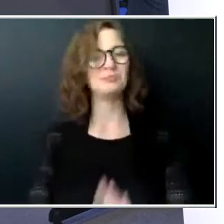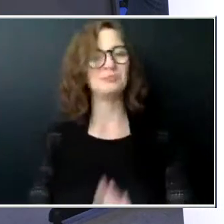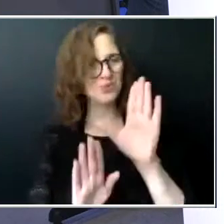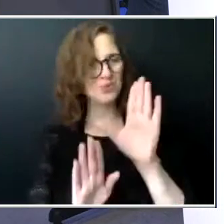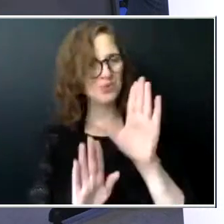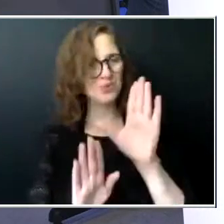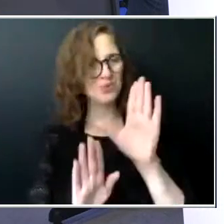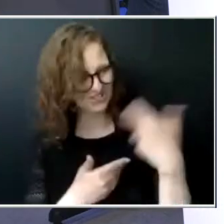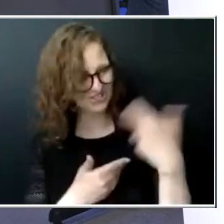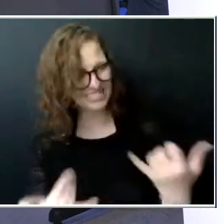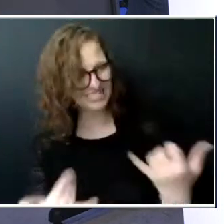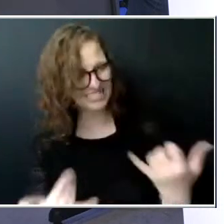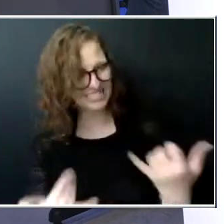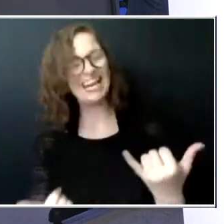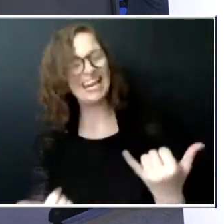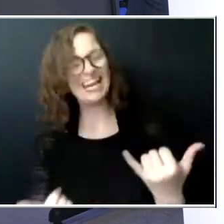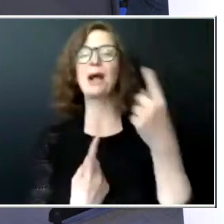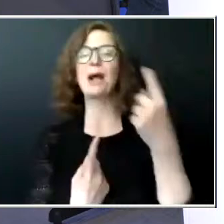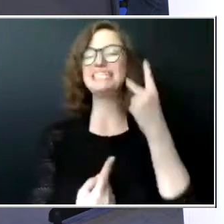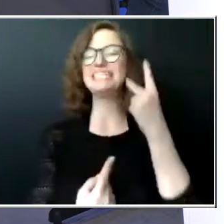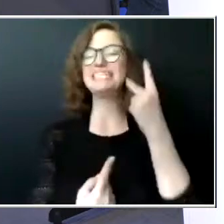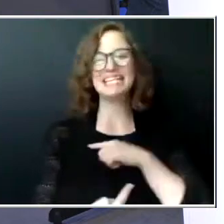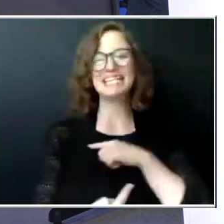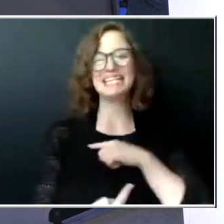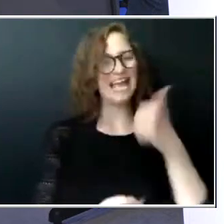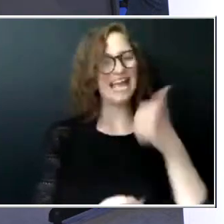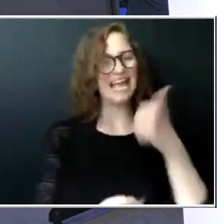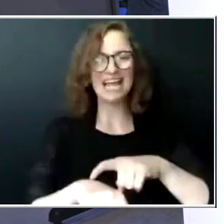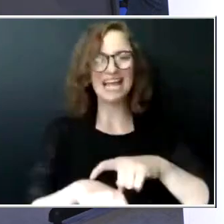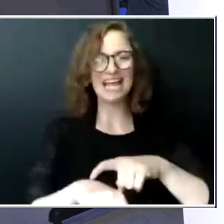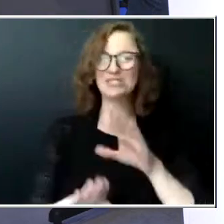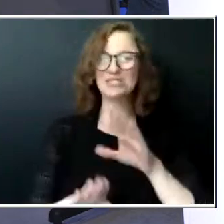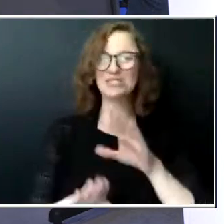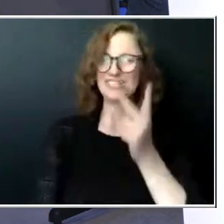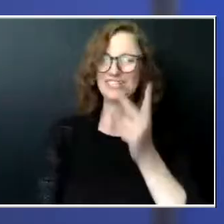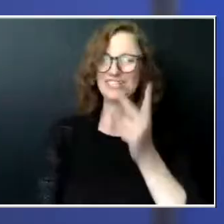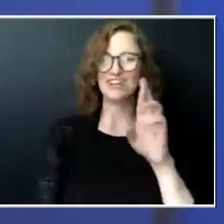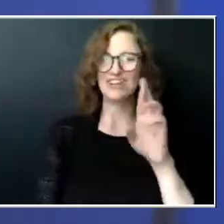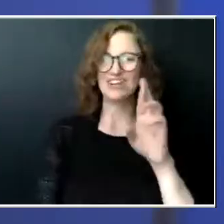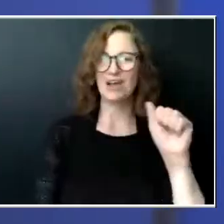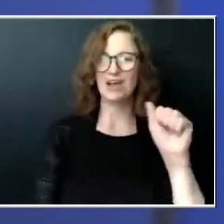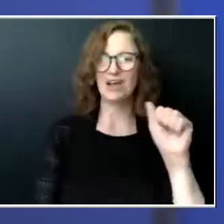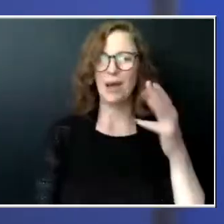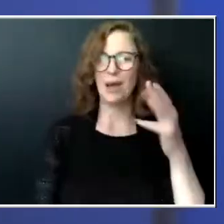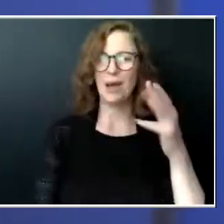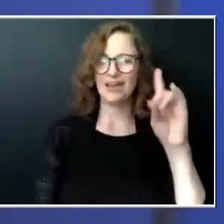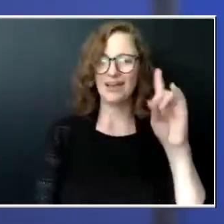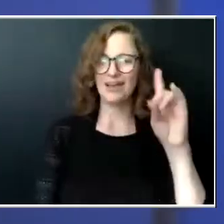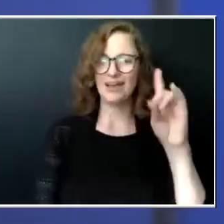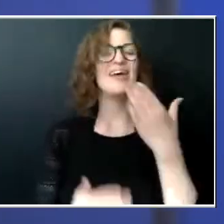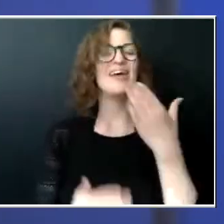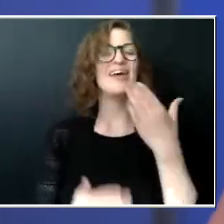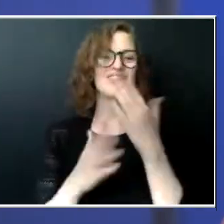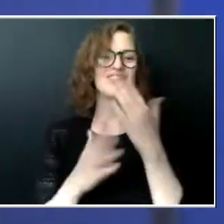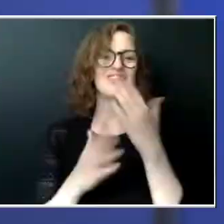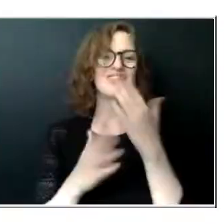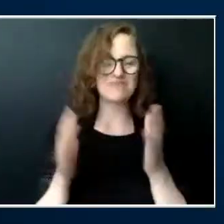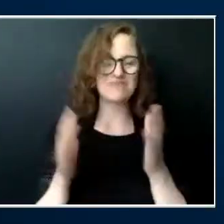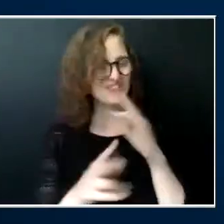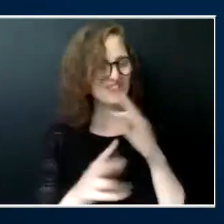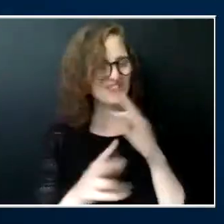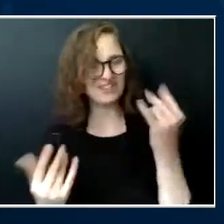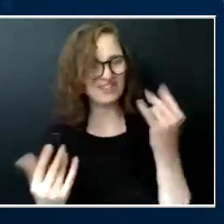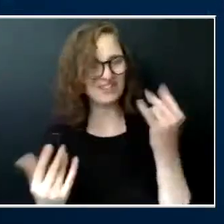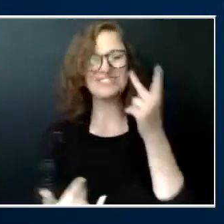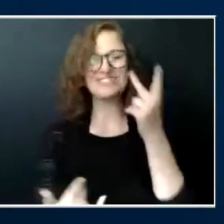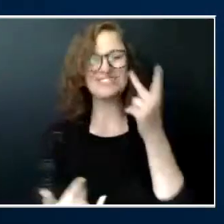Come see us anytime, Dr. Ahmed. Always good to see you. Thank you. Thank you so much. Thanks to all of our viewers for being with us today. We'll see you back here on Wednesday. Coming